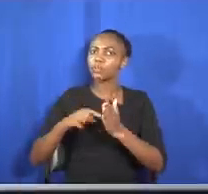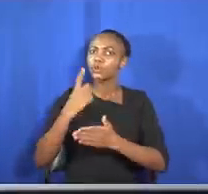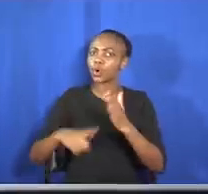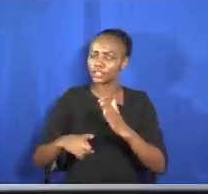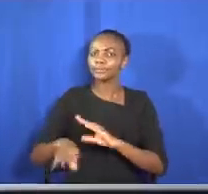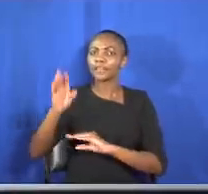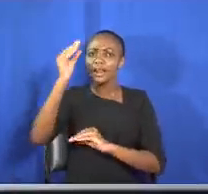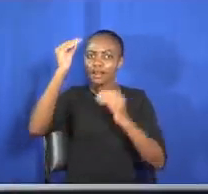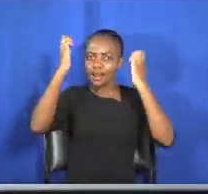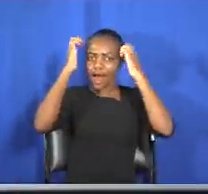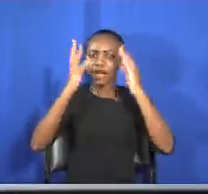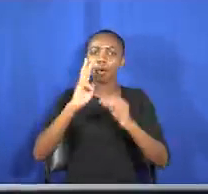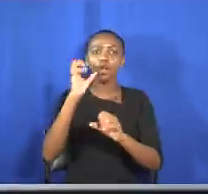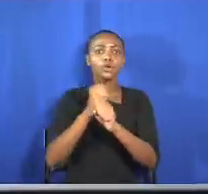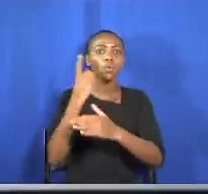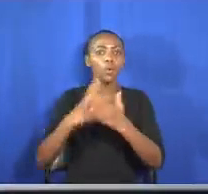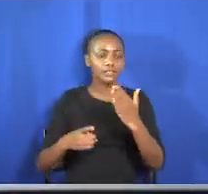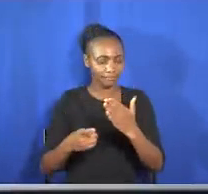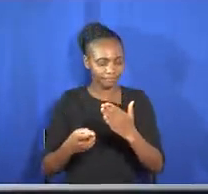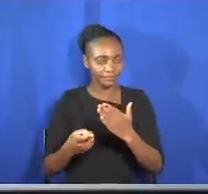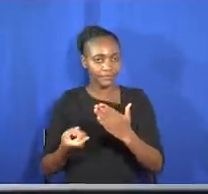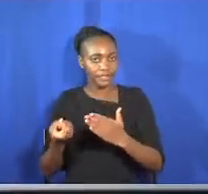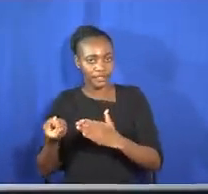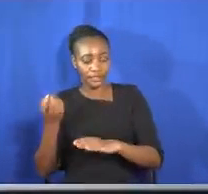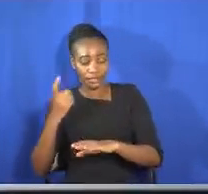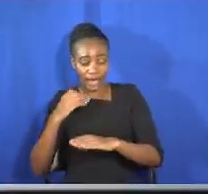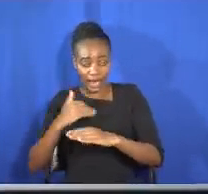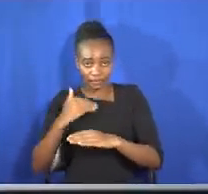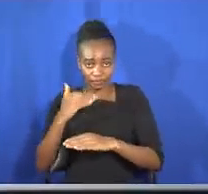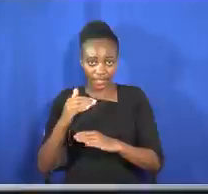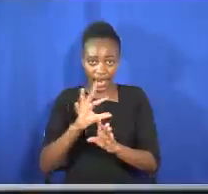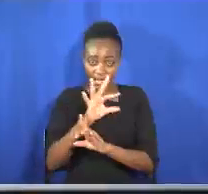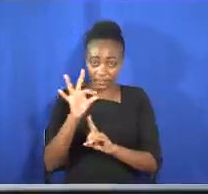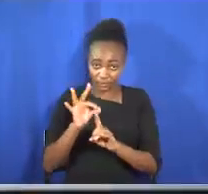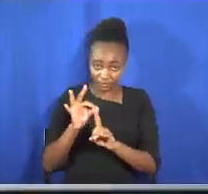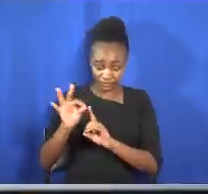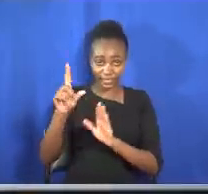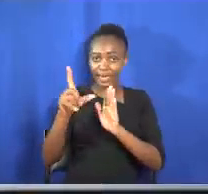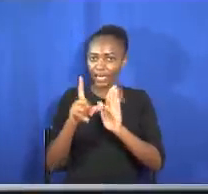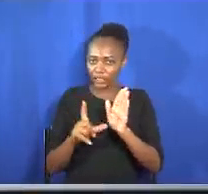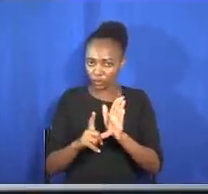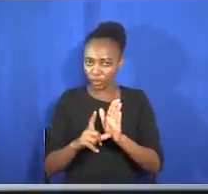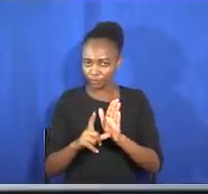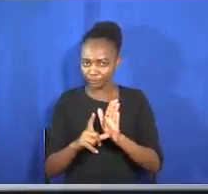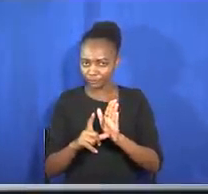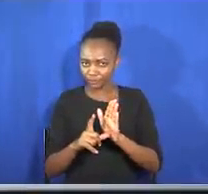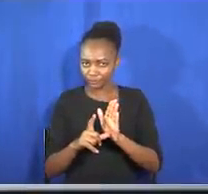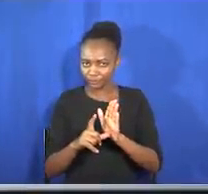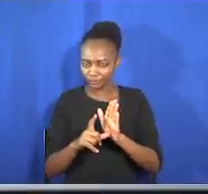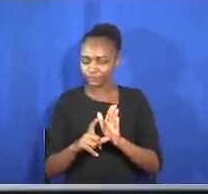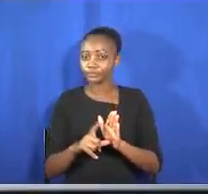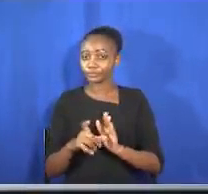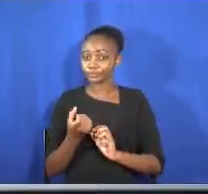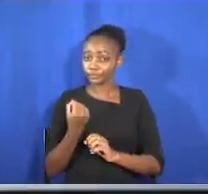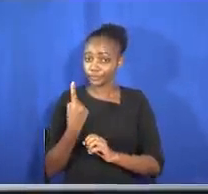you are saying what will the learner be able to do at the end of the particular learning. So what